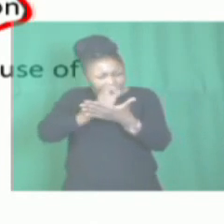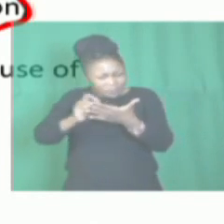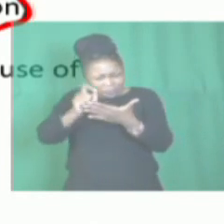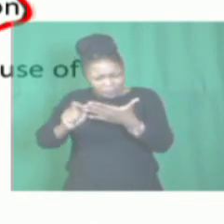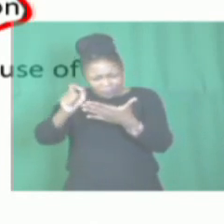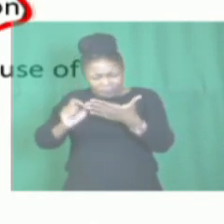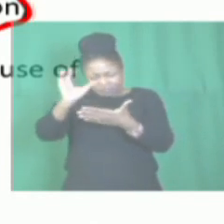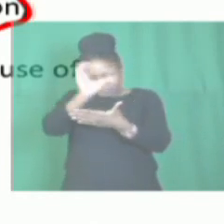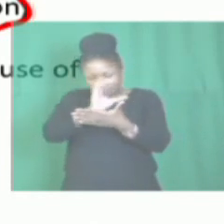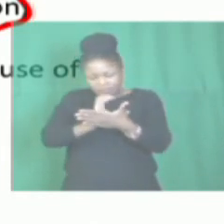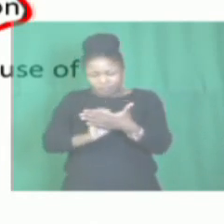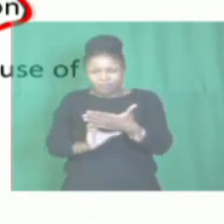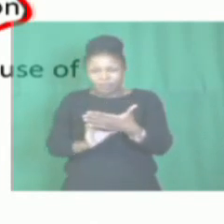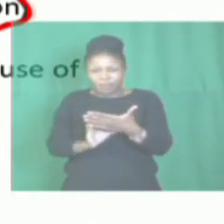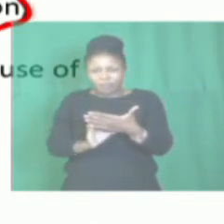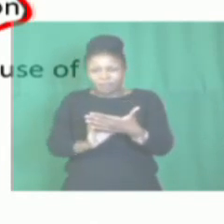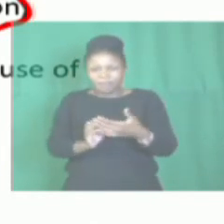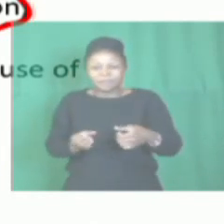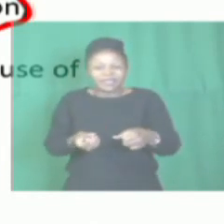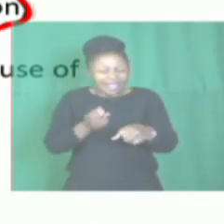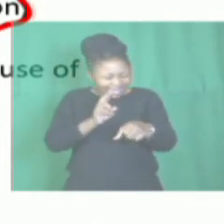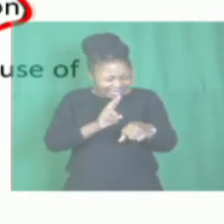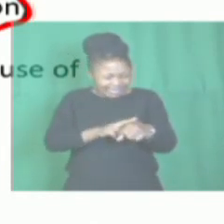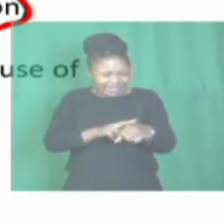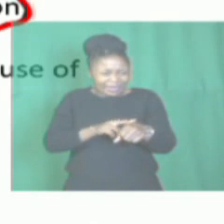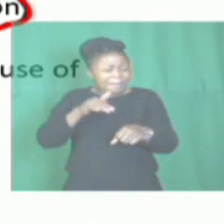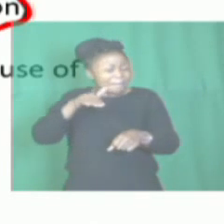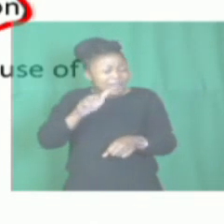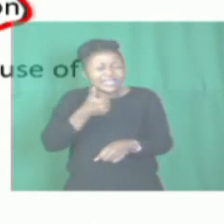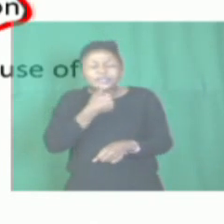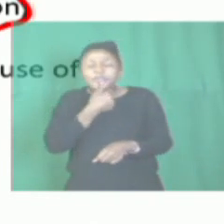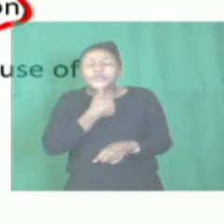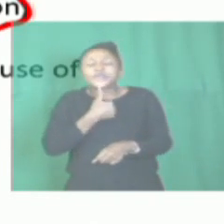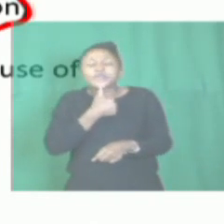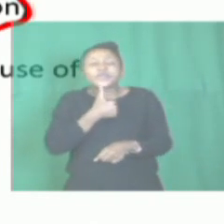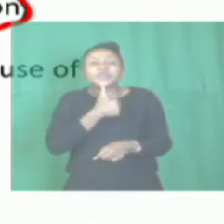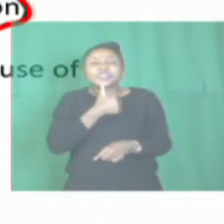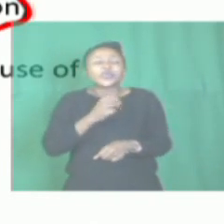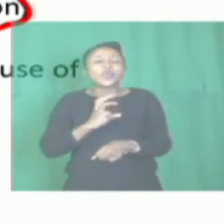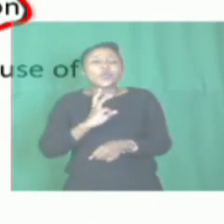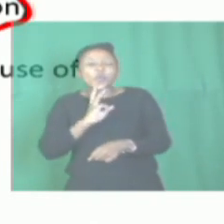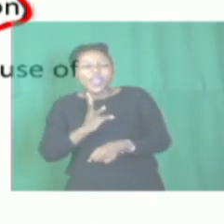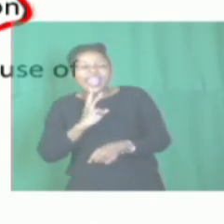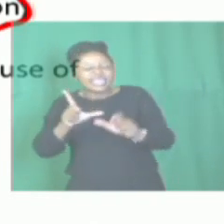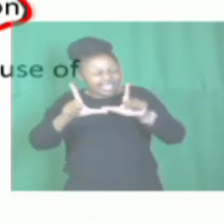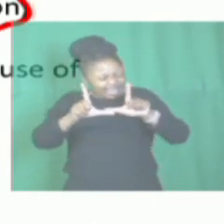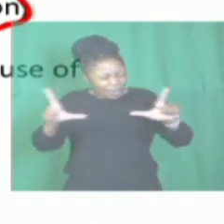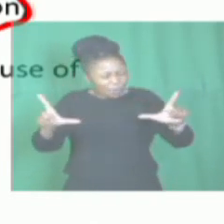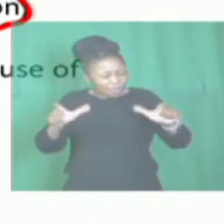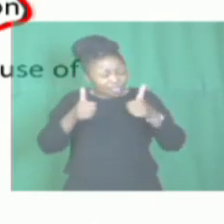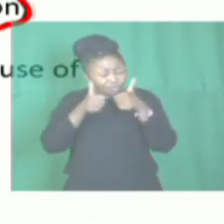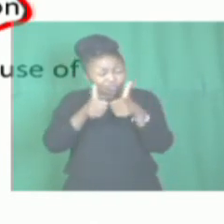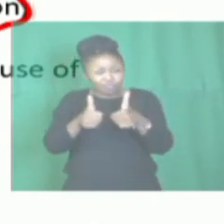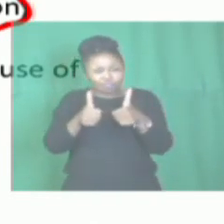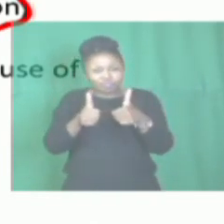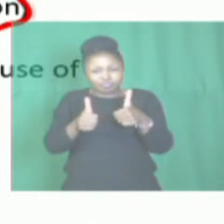you should be able to use relevant register, use formal